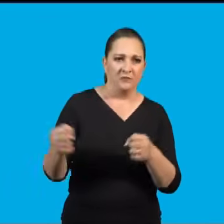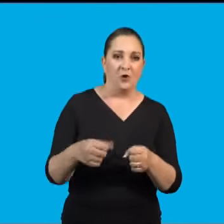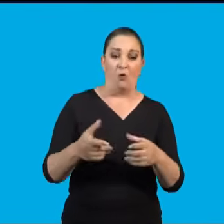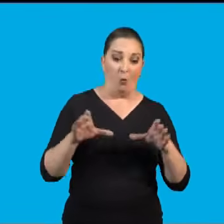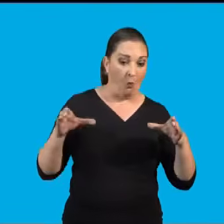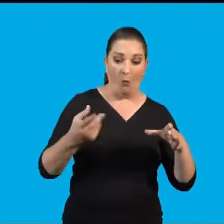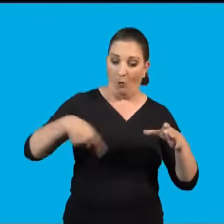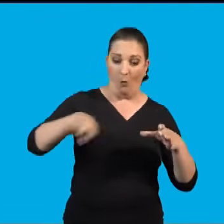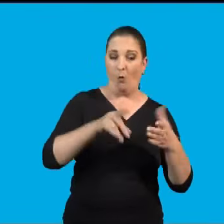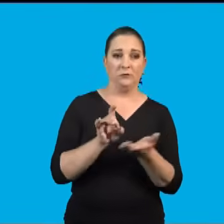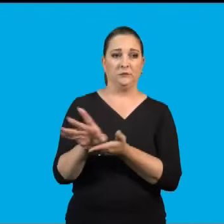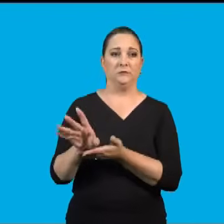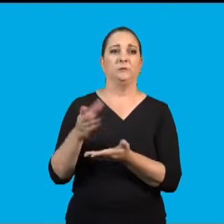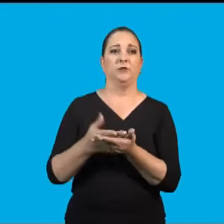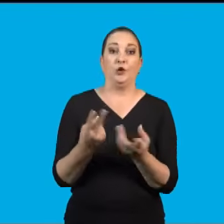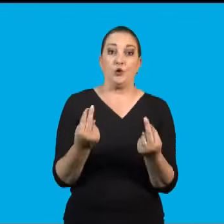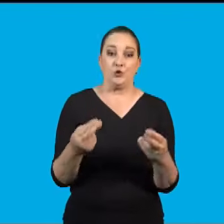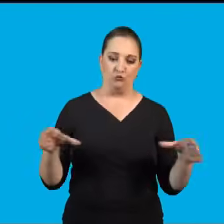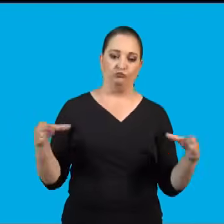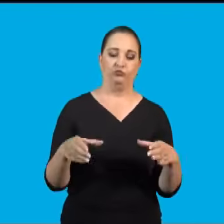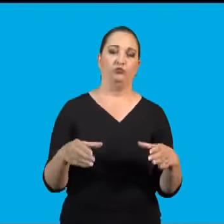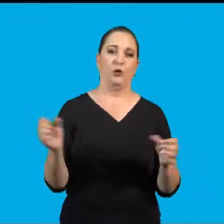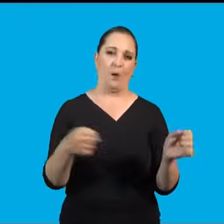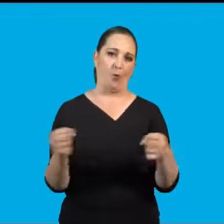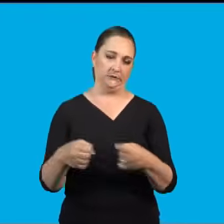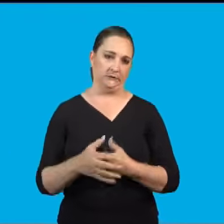the whole council, or appoint a new one.